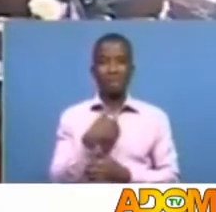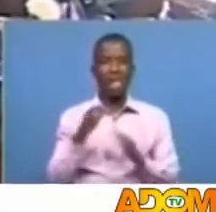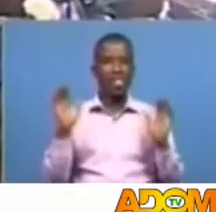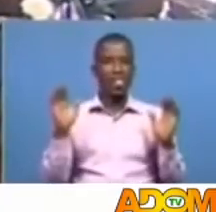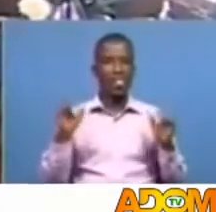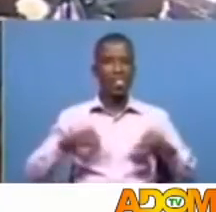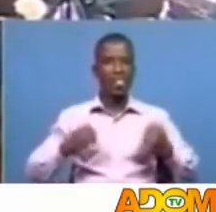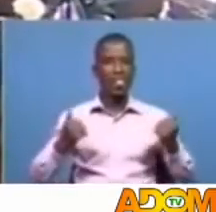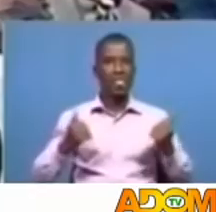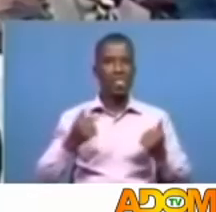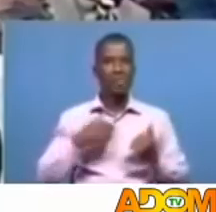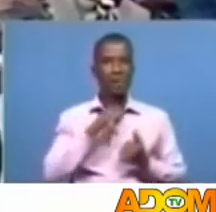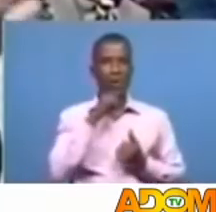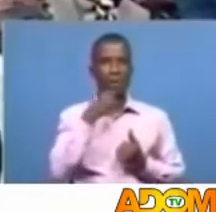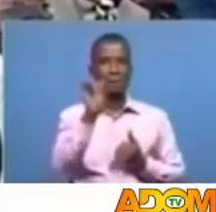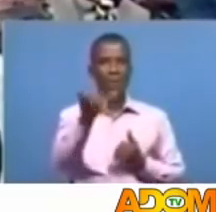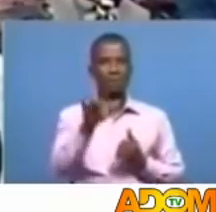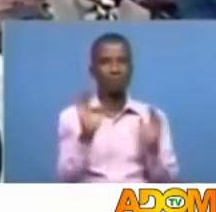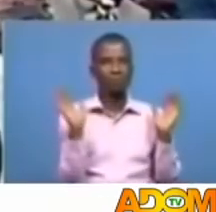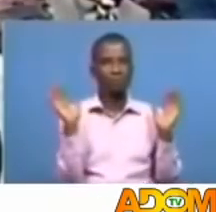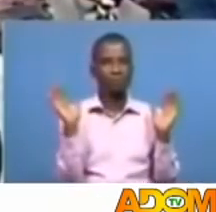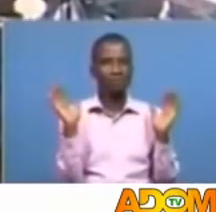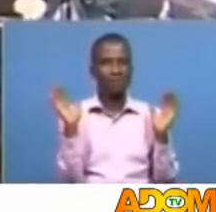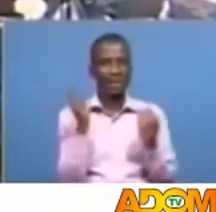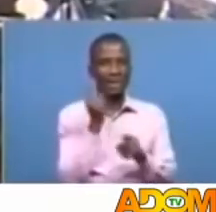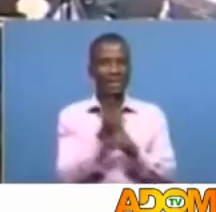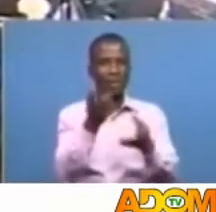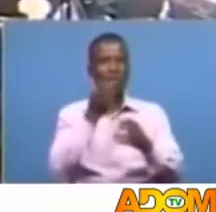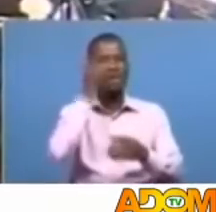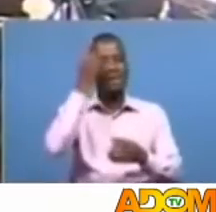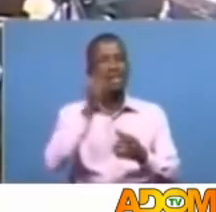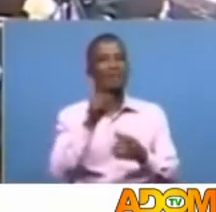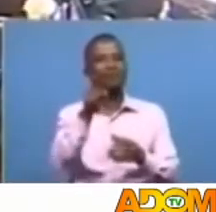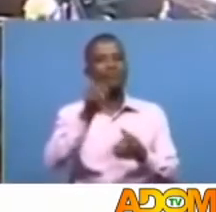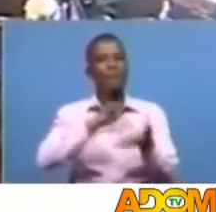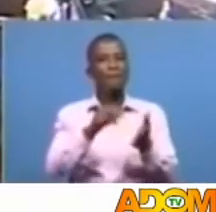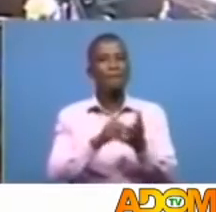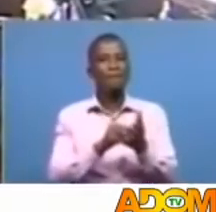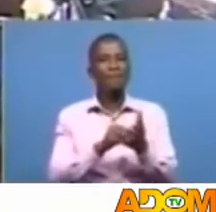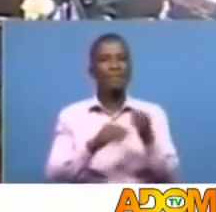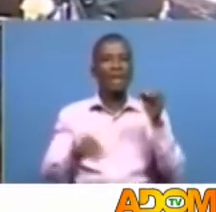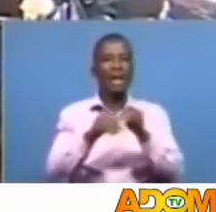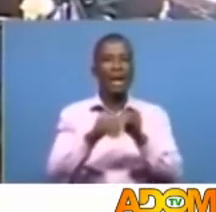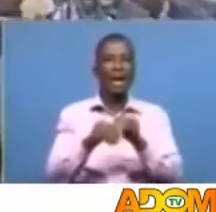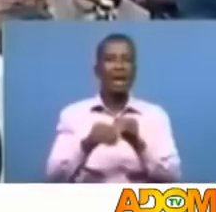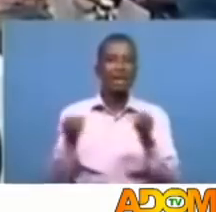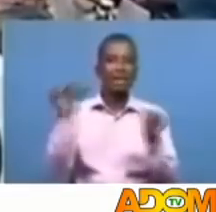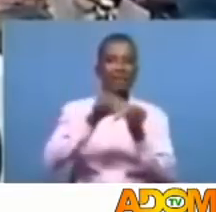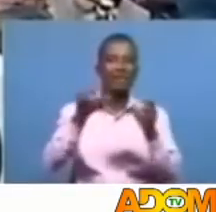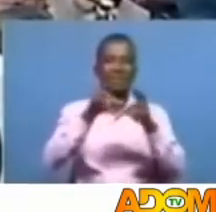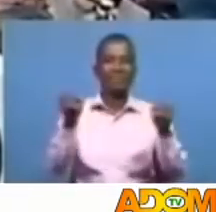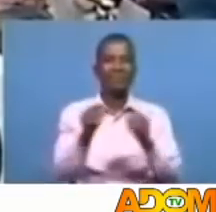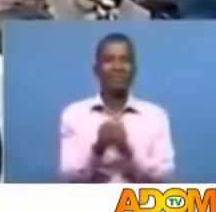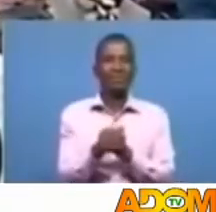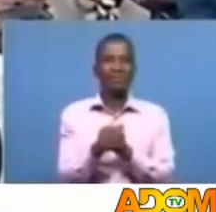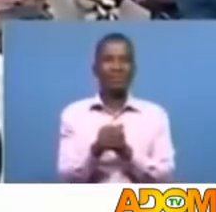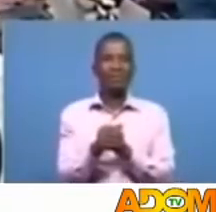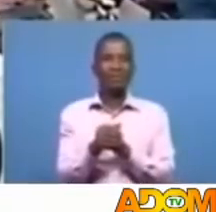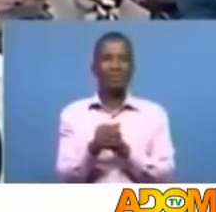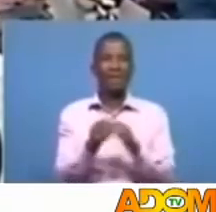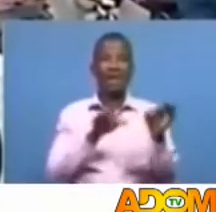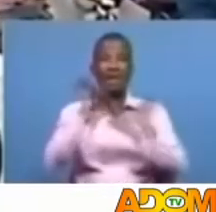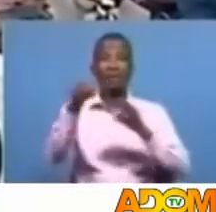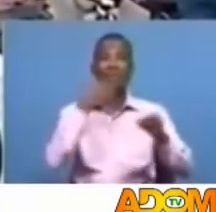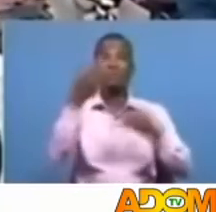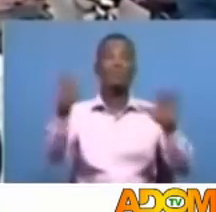is very difficult to comprehend. I just wanted to understand what you meant when you said you have. I've answered that question, I think, and you twice said or nothing thrice